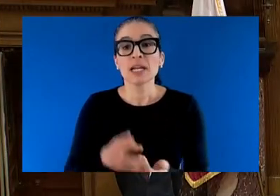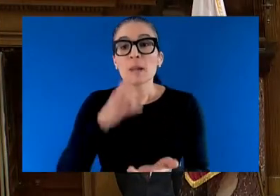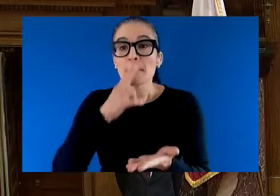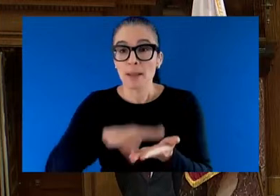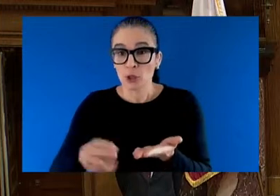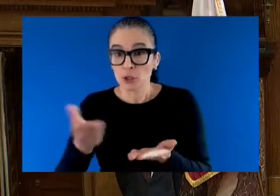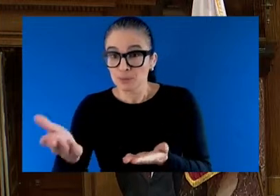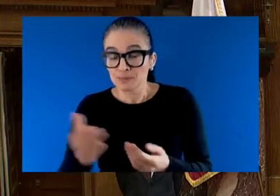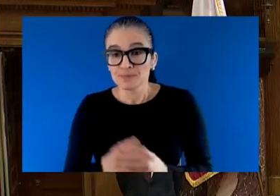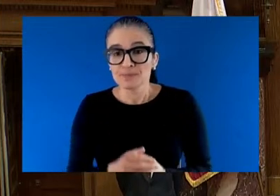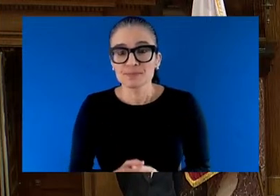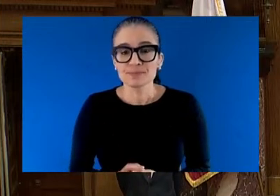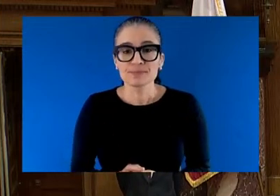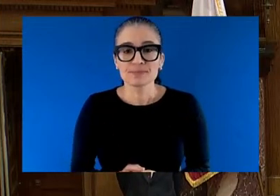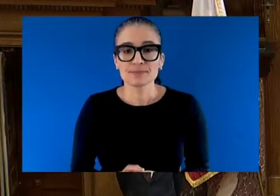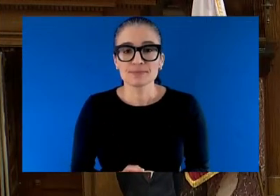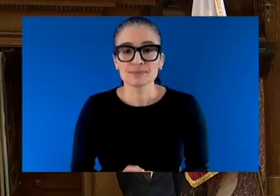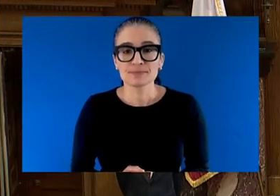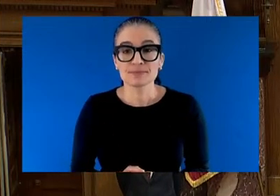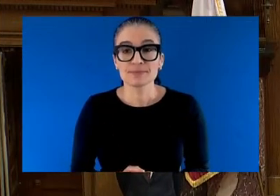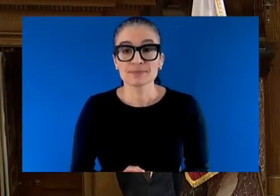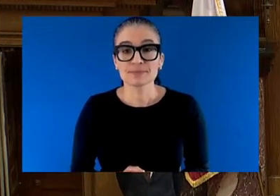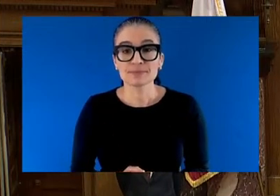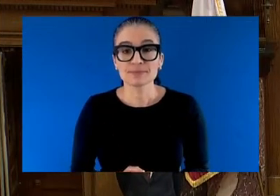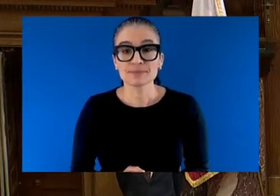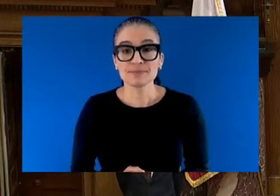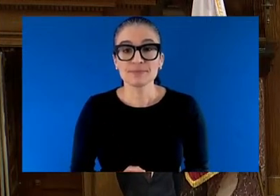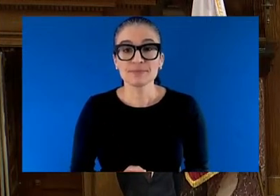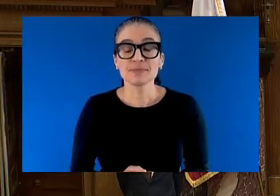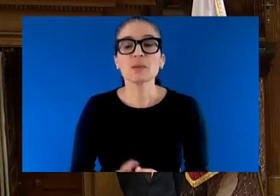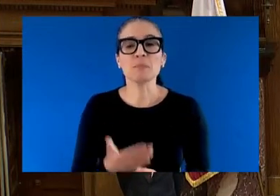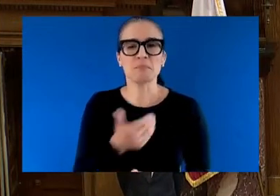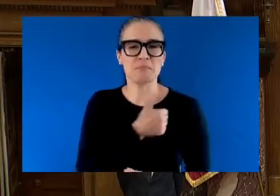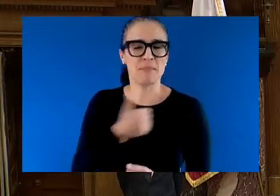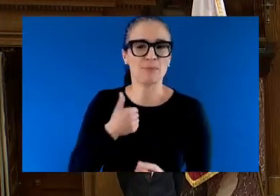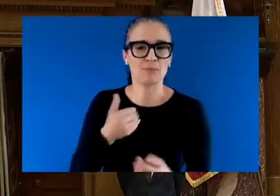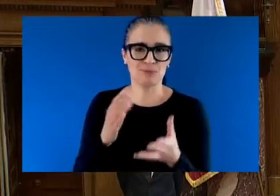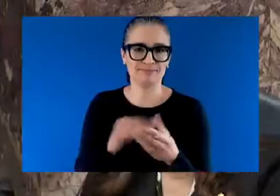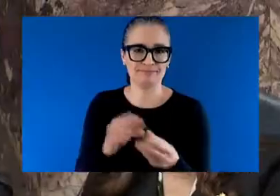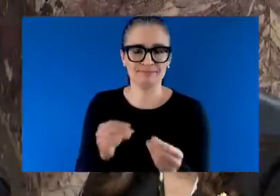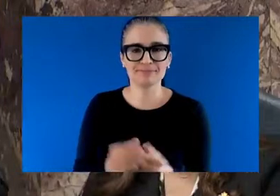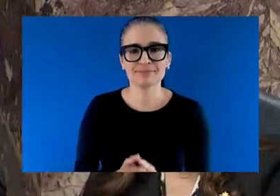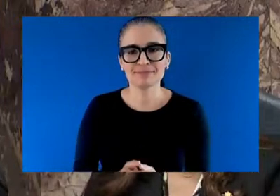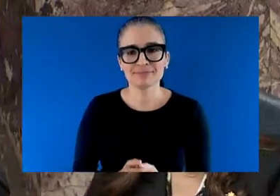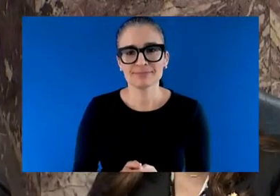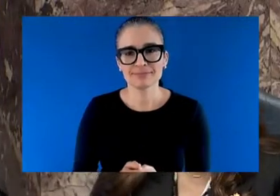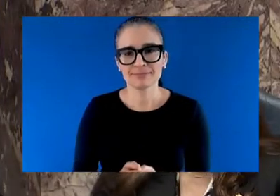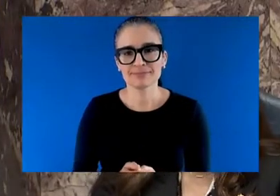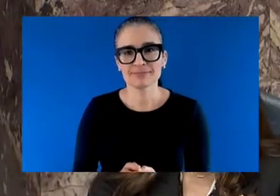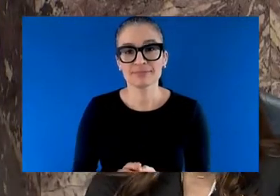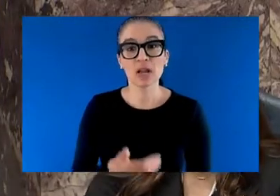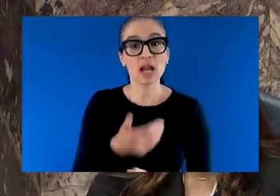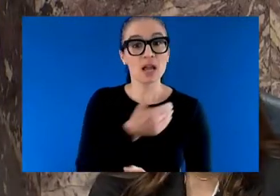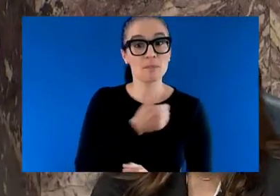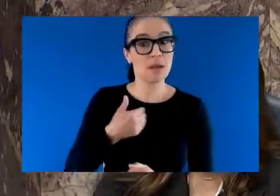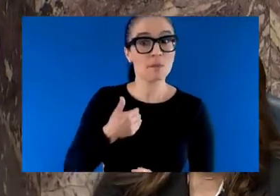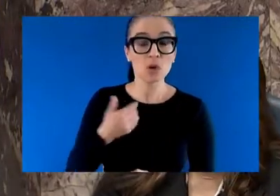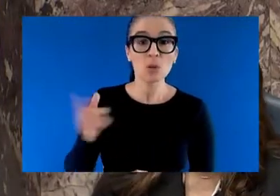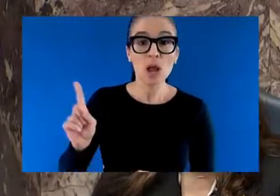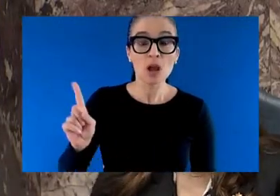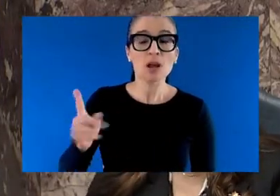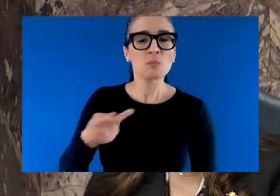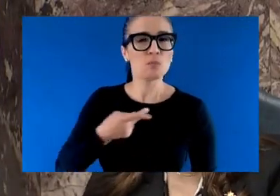Statements by members. Member for Prince George, Wailmount. One of the things I love most about spring is the arrival of spring